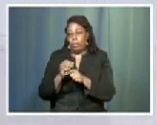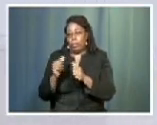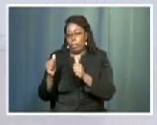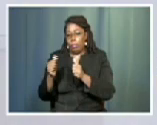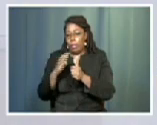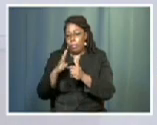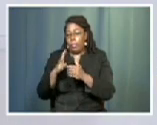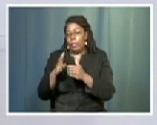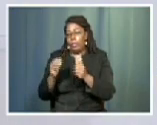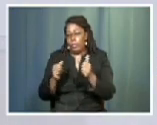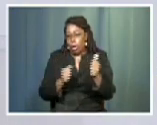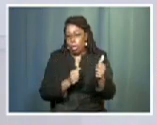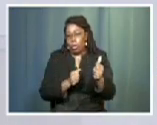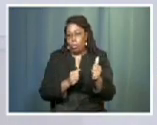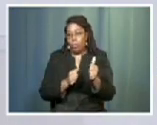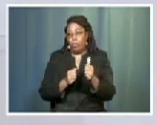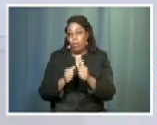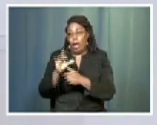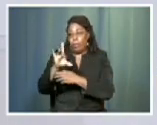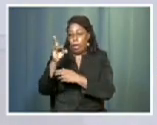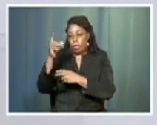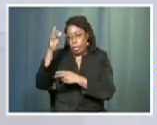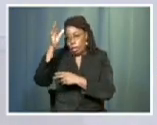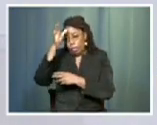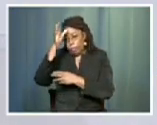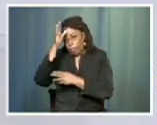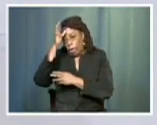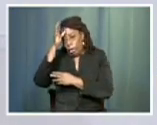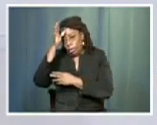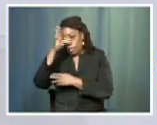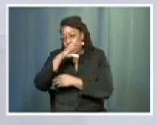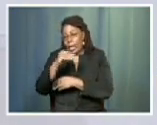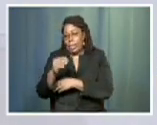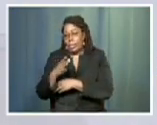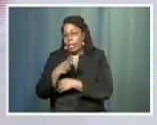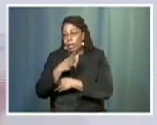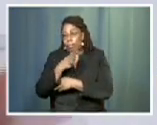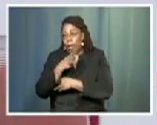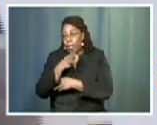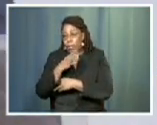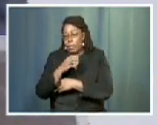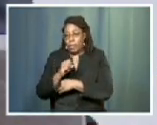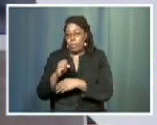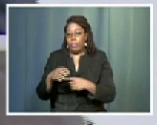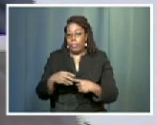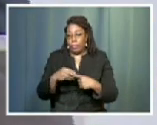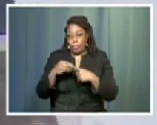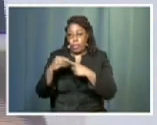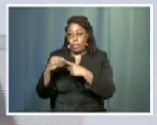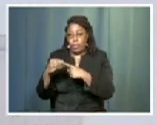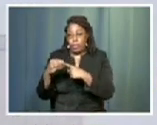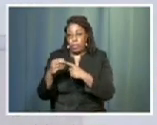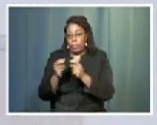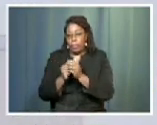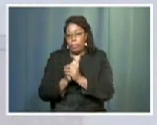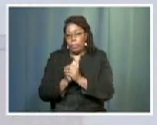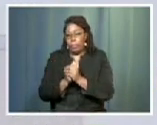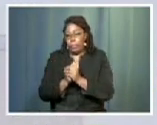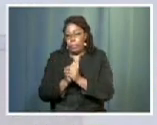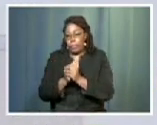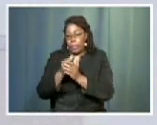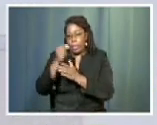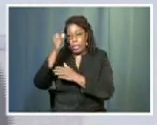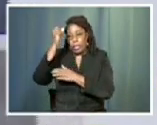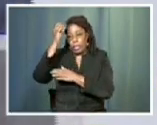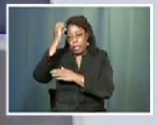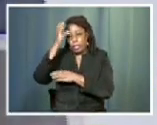footsteps of our founding fathers and mothers, in particular, Sir Cecil